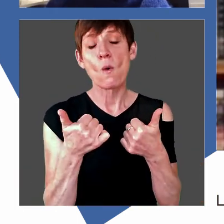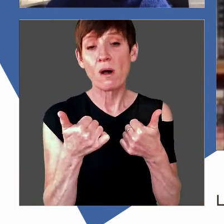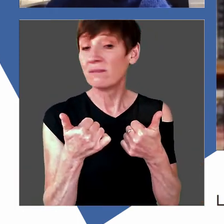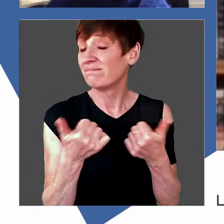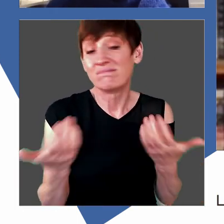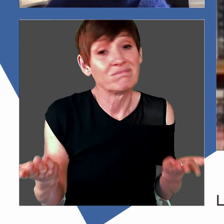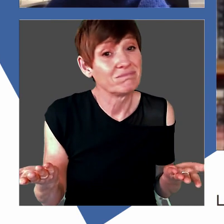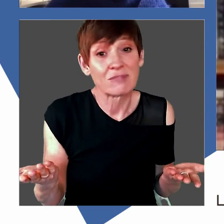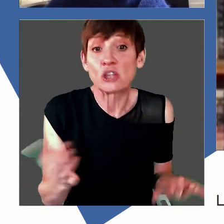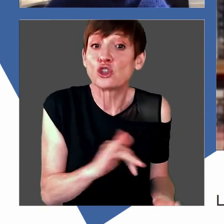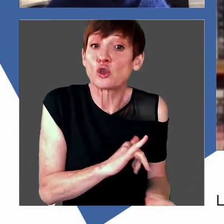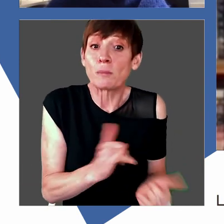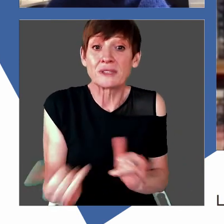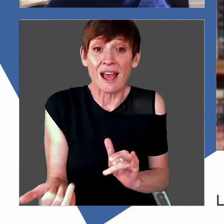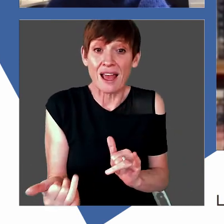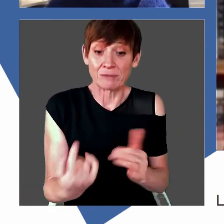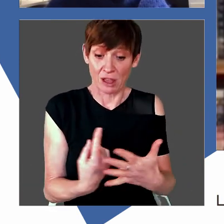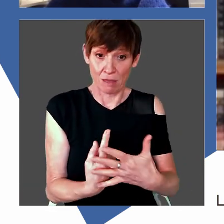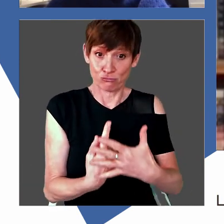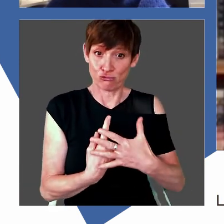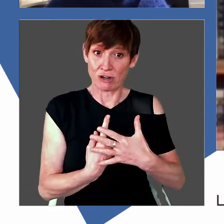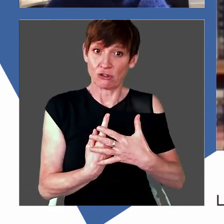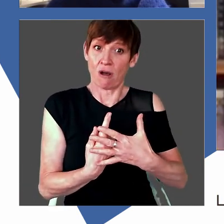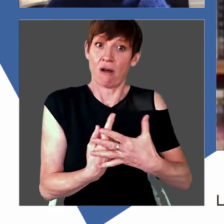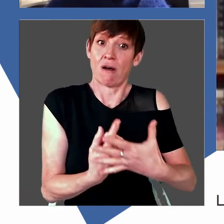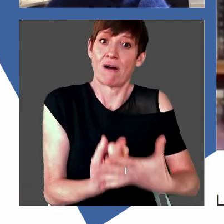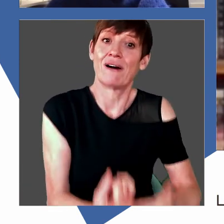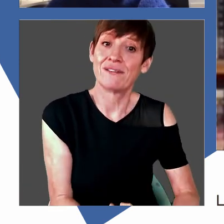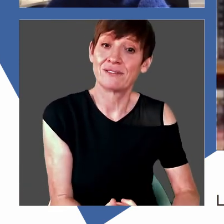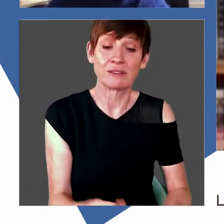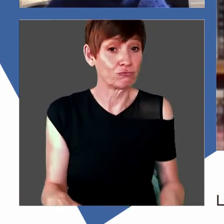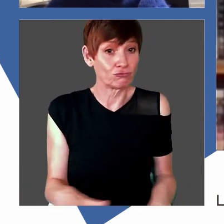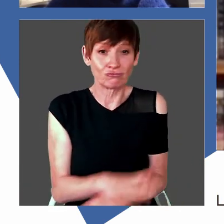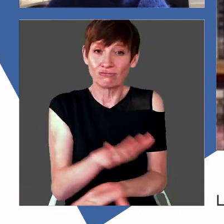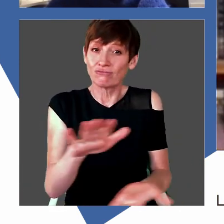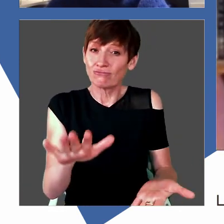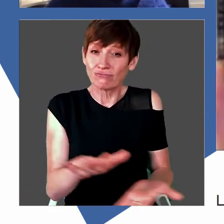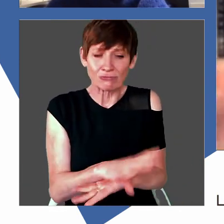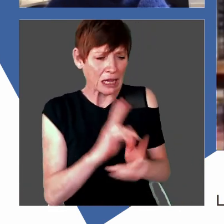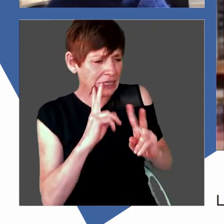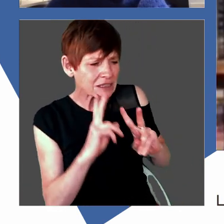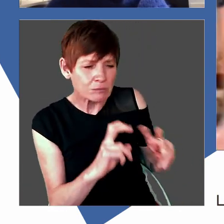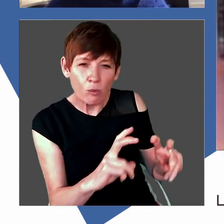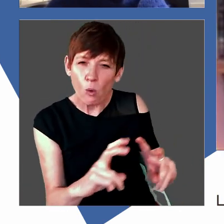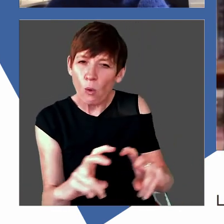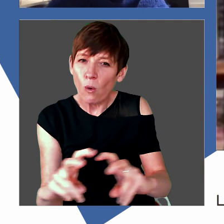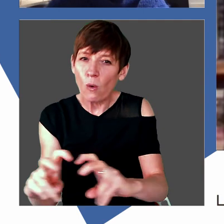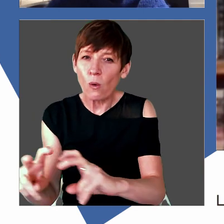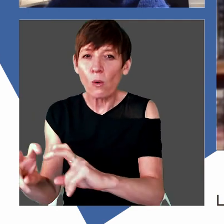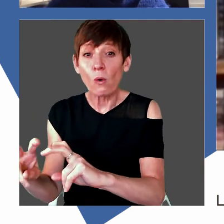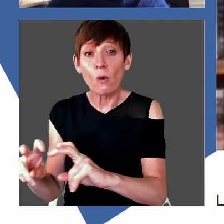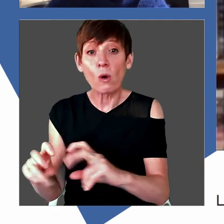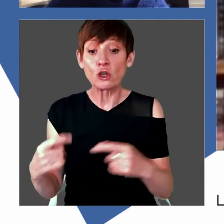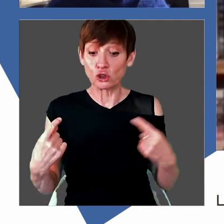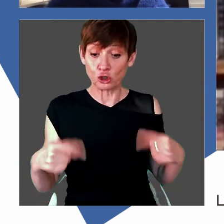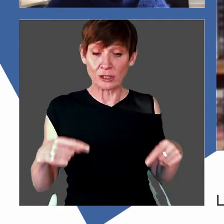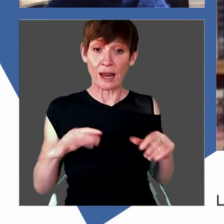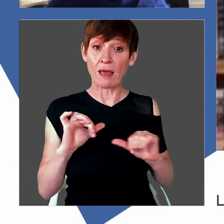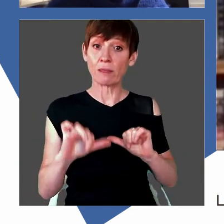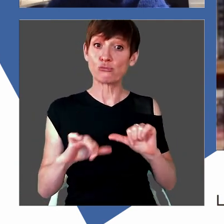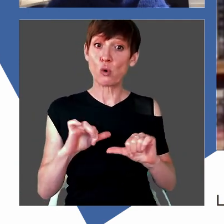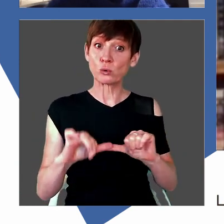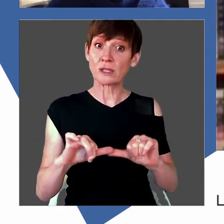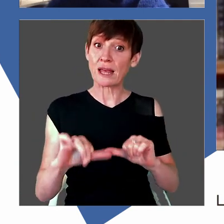sometimes just letting some of that pressure off yourself and allowing yourself to have fun and explore things and let the process kind of take the lead, yeah, is